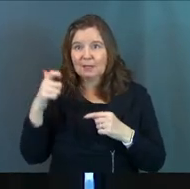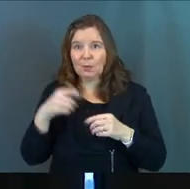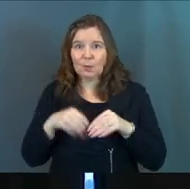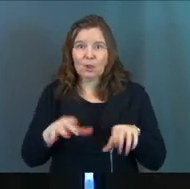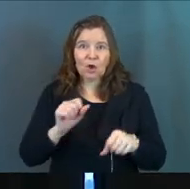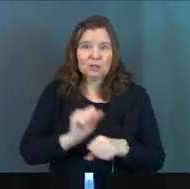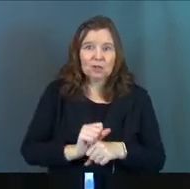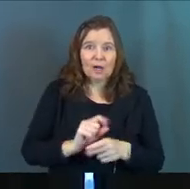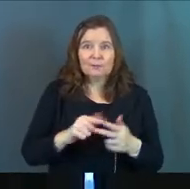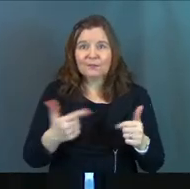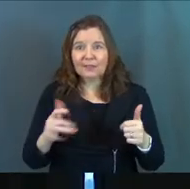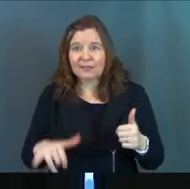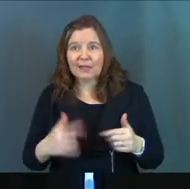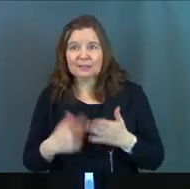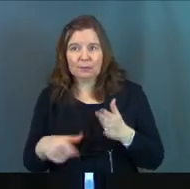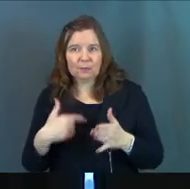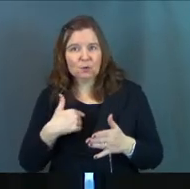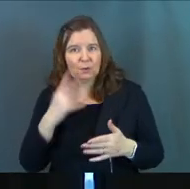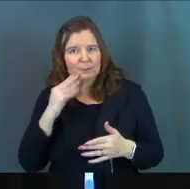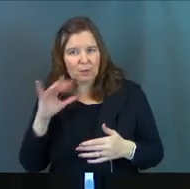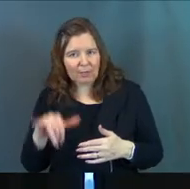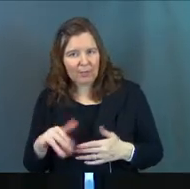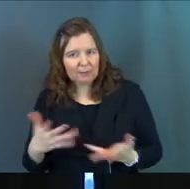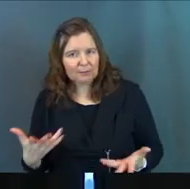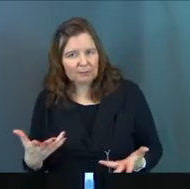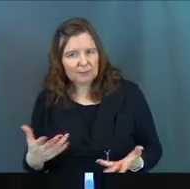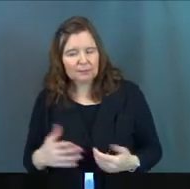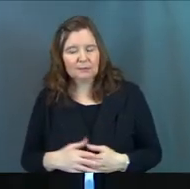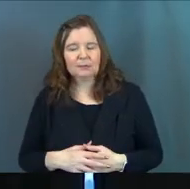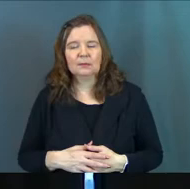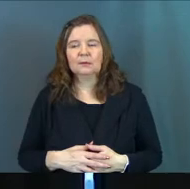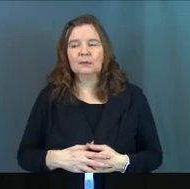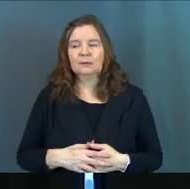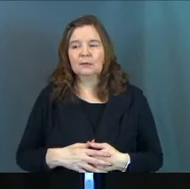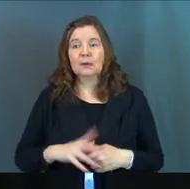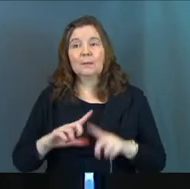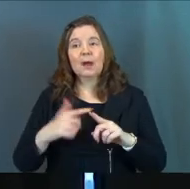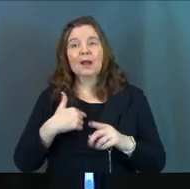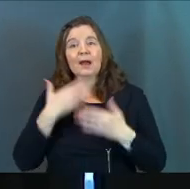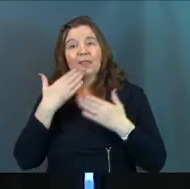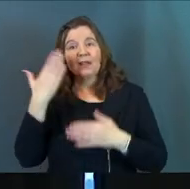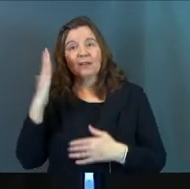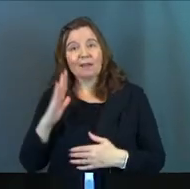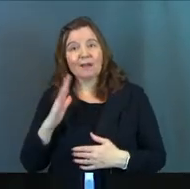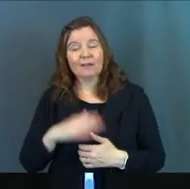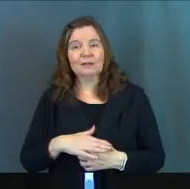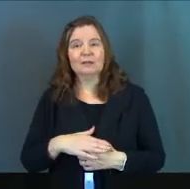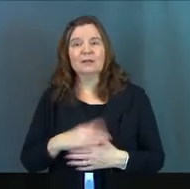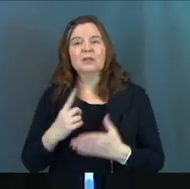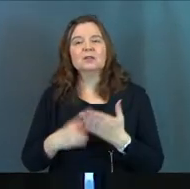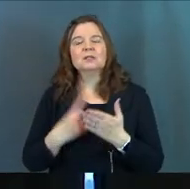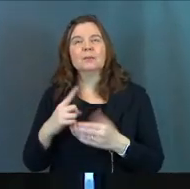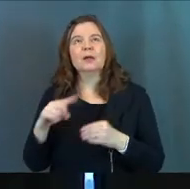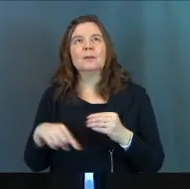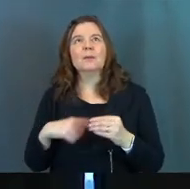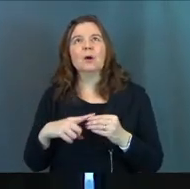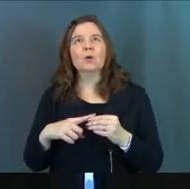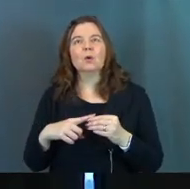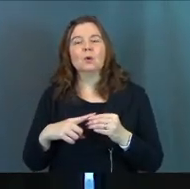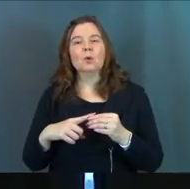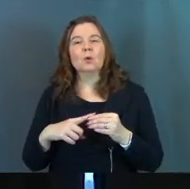we lost jobs and stuff like that. Some of you guys have been through those things. But I thank God. There's something